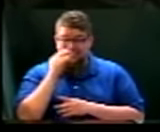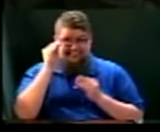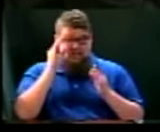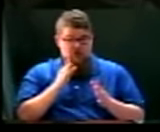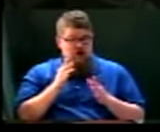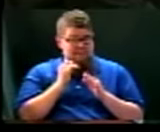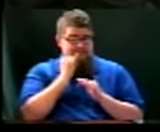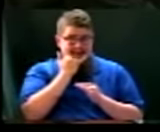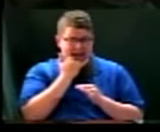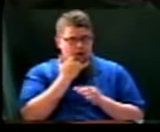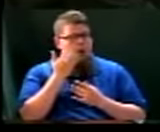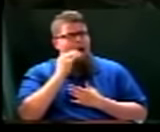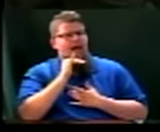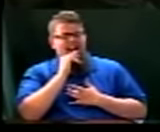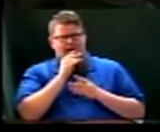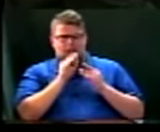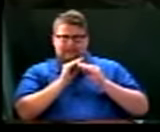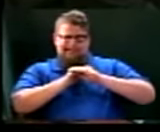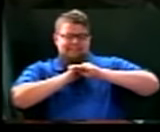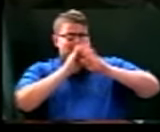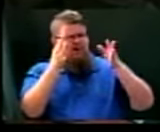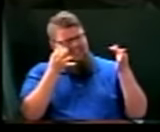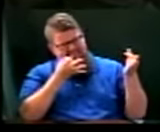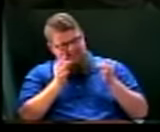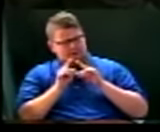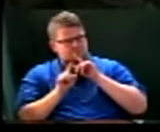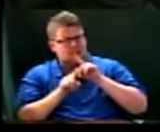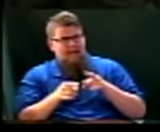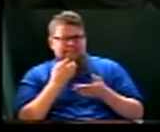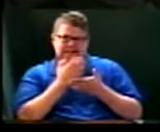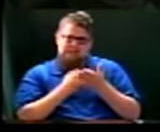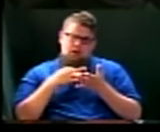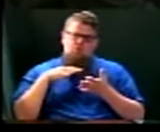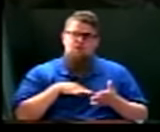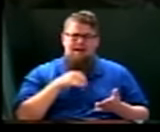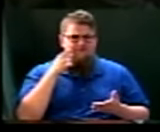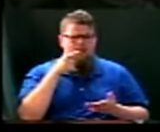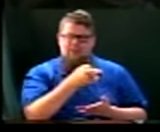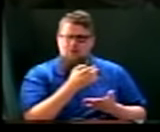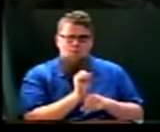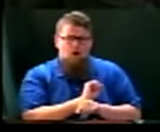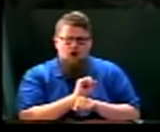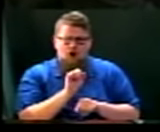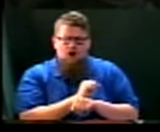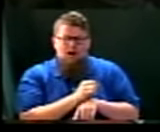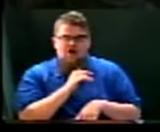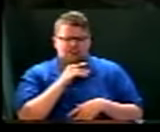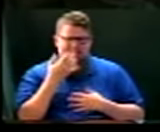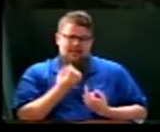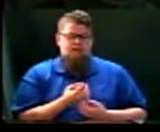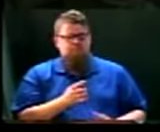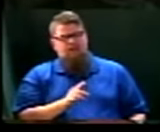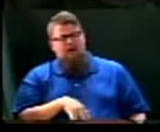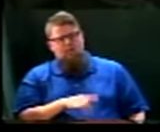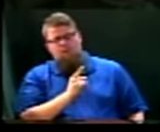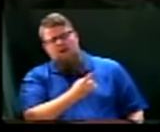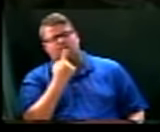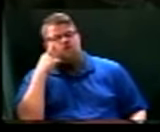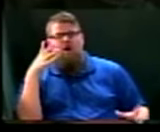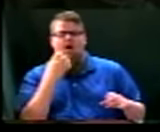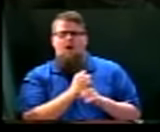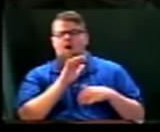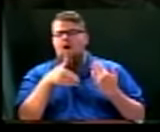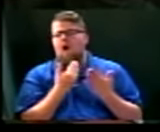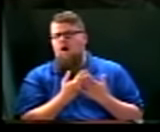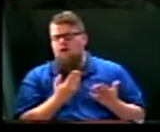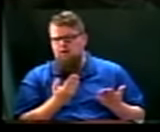not thoroughly explain what was wrong and give some kind of credit other than just assigning a 1 to the collection?